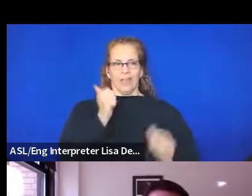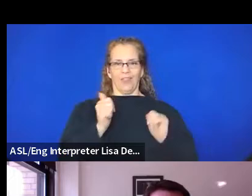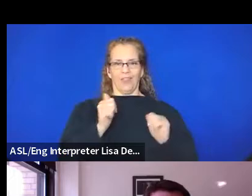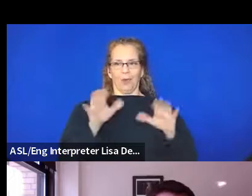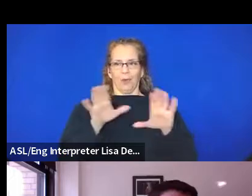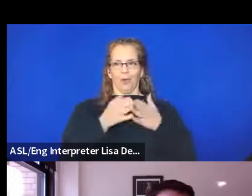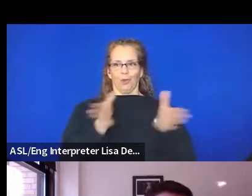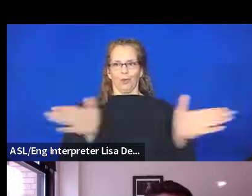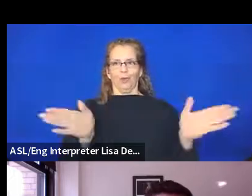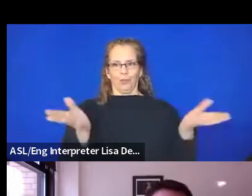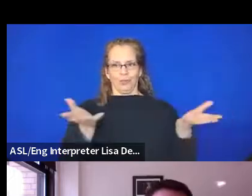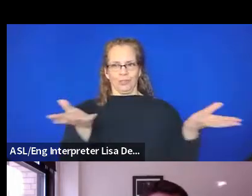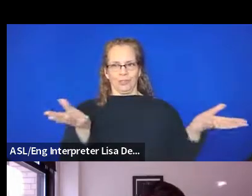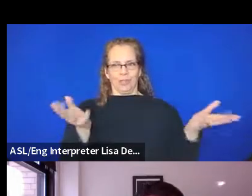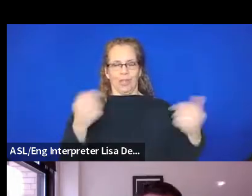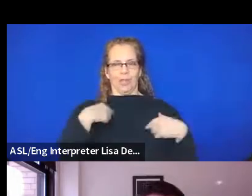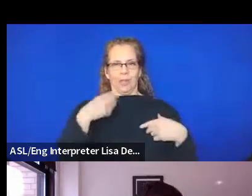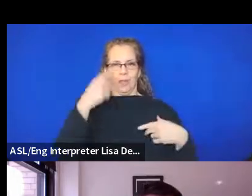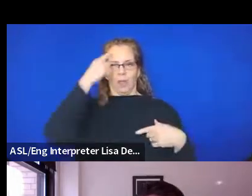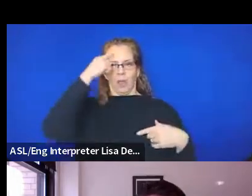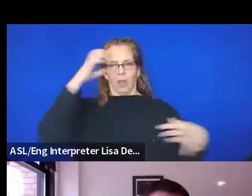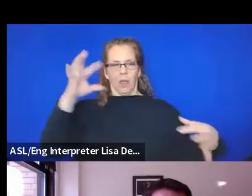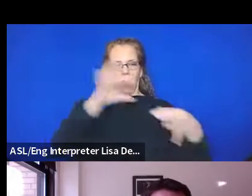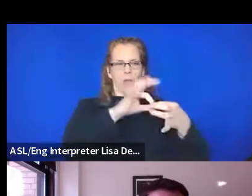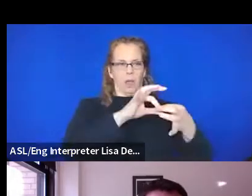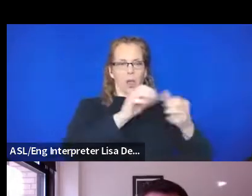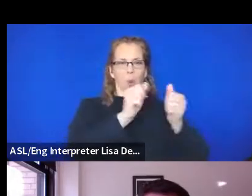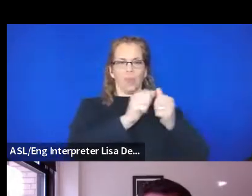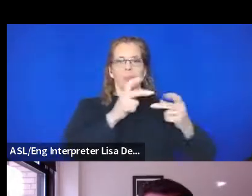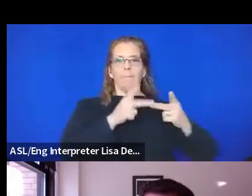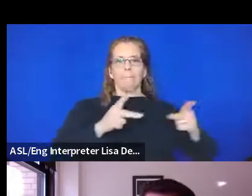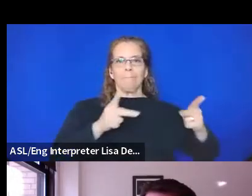psychologically associate theater with structures,